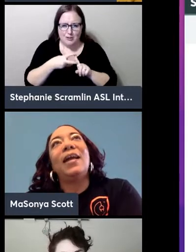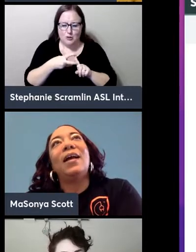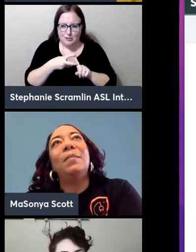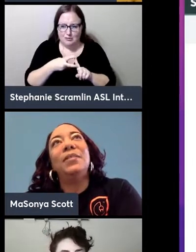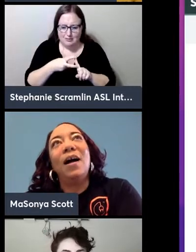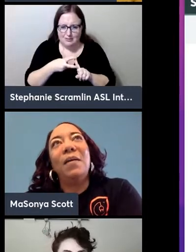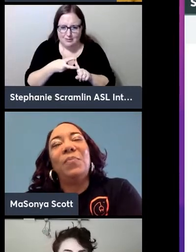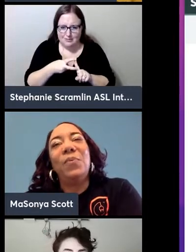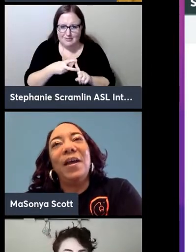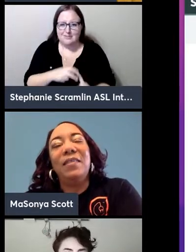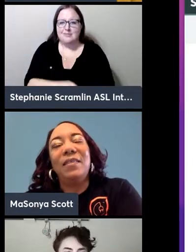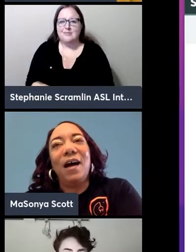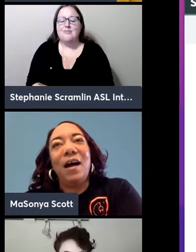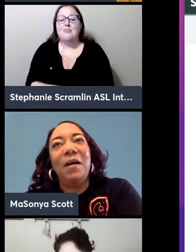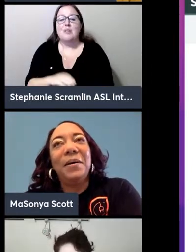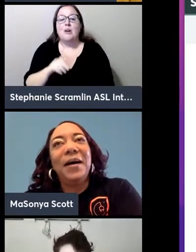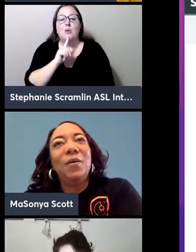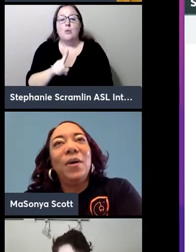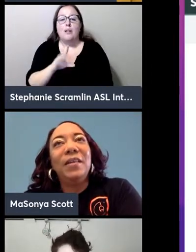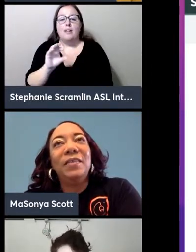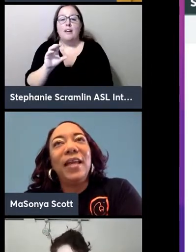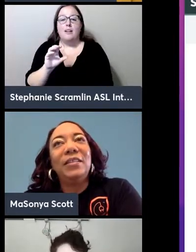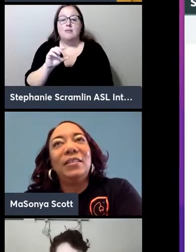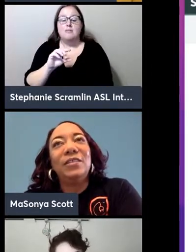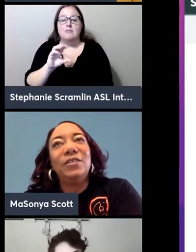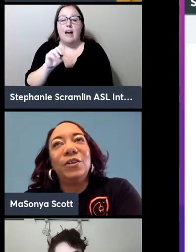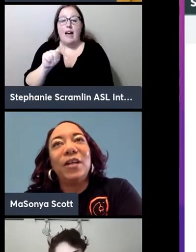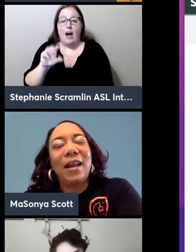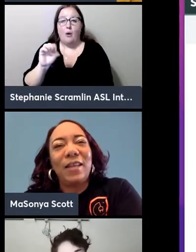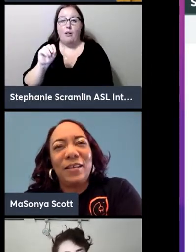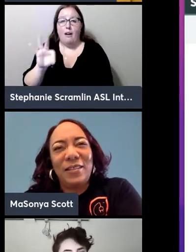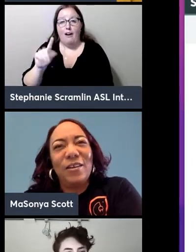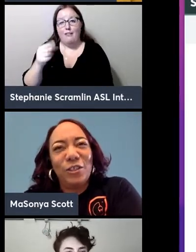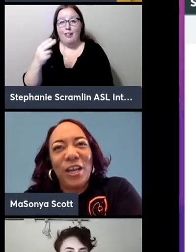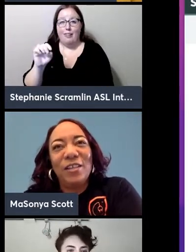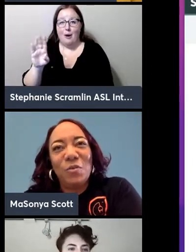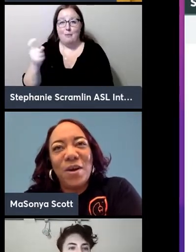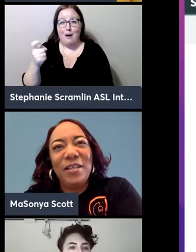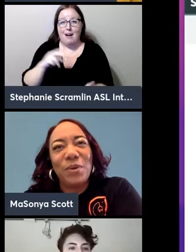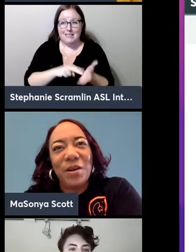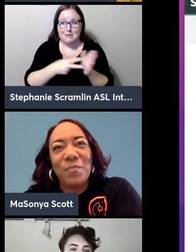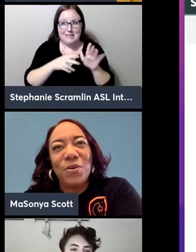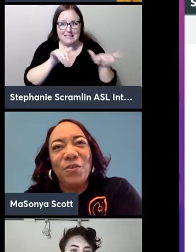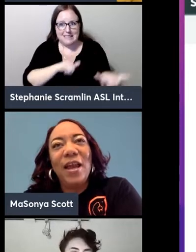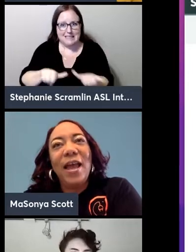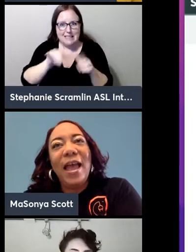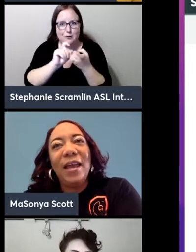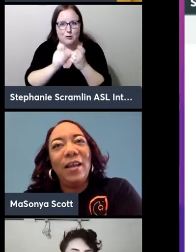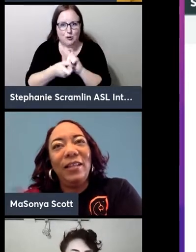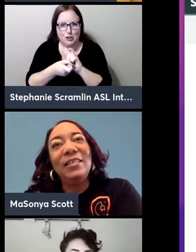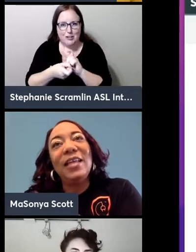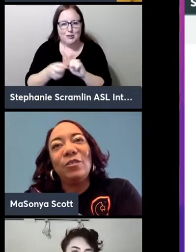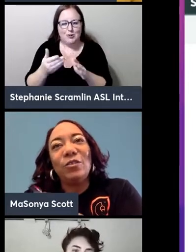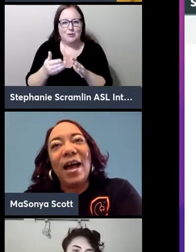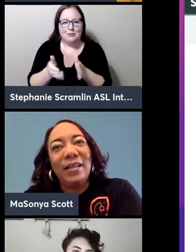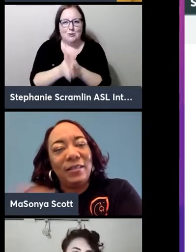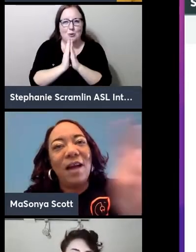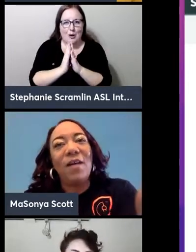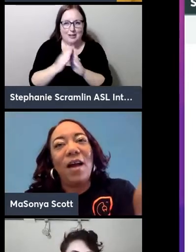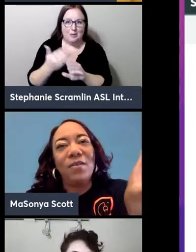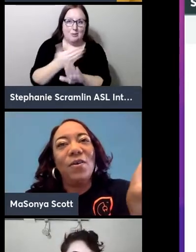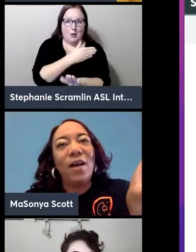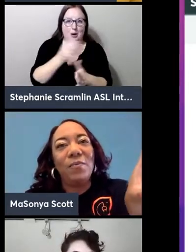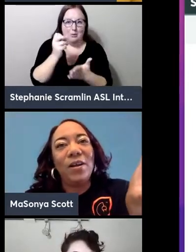box, it comes up with it's considered kind of like a standard change request, pre-approved. And in this